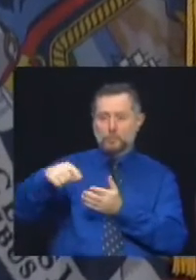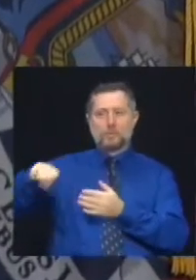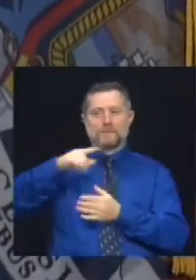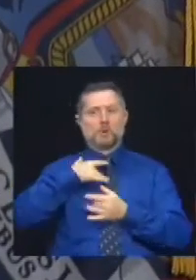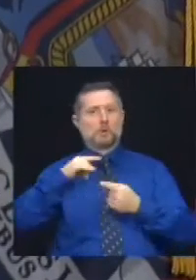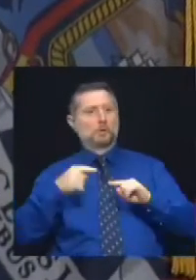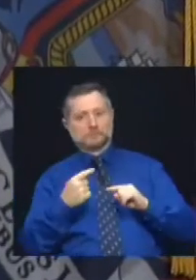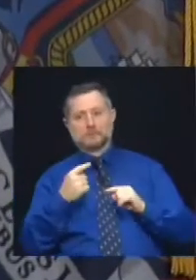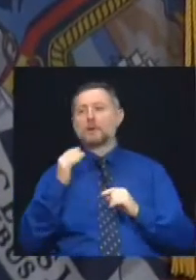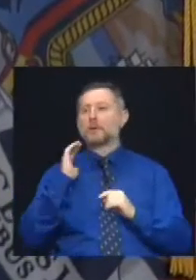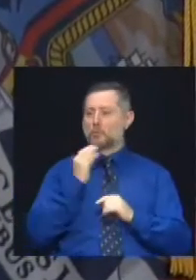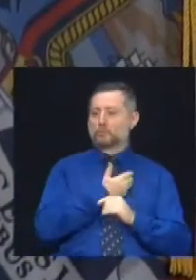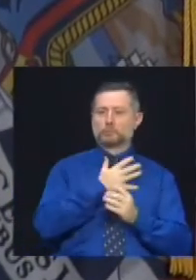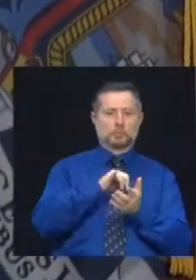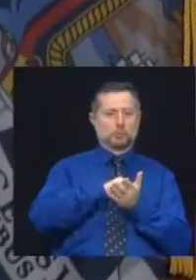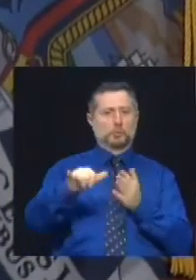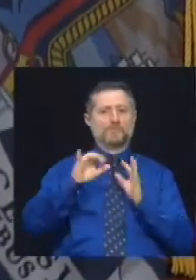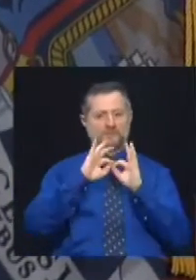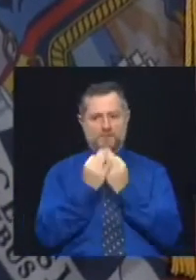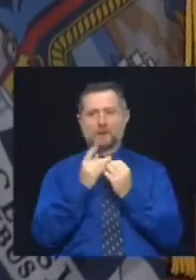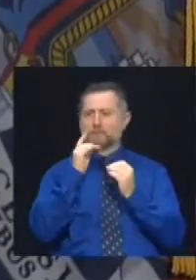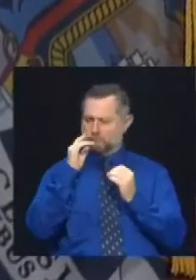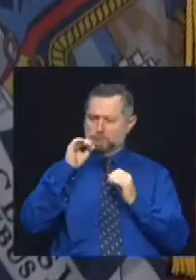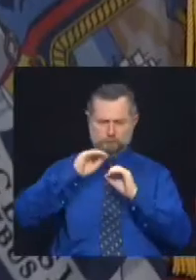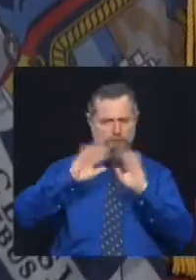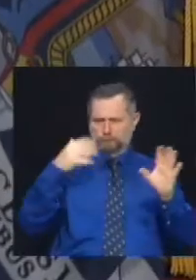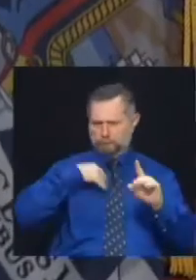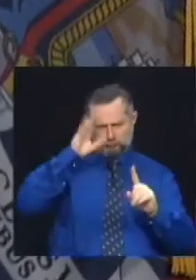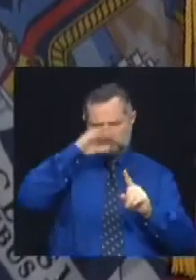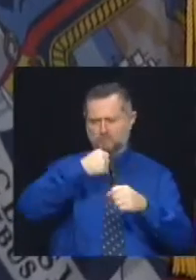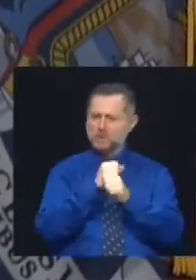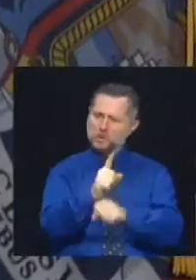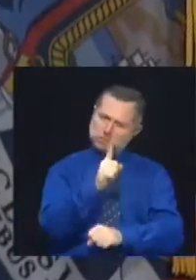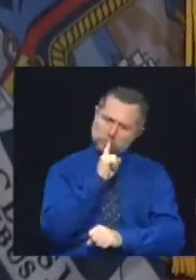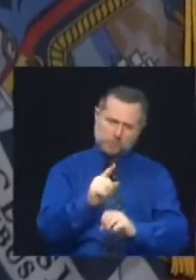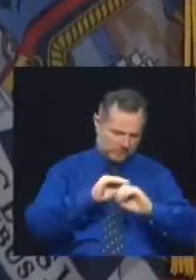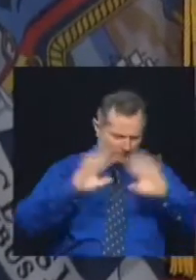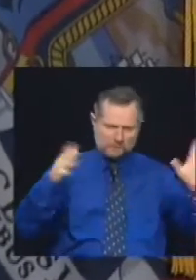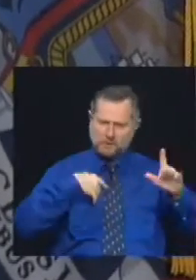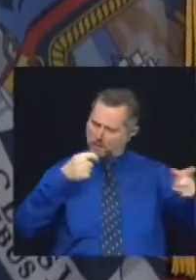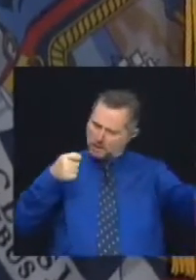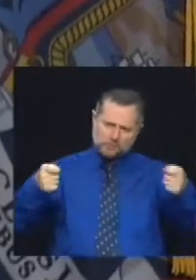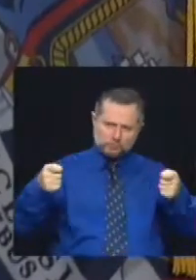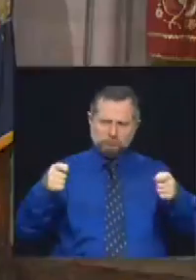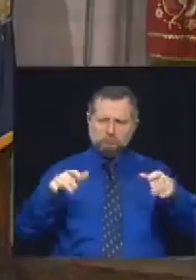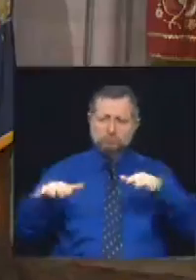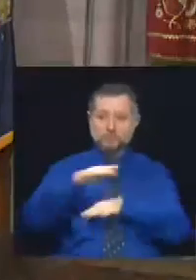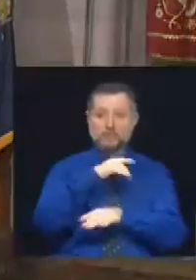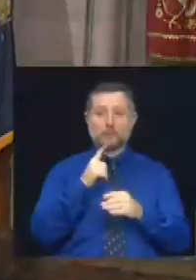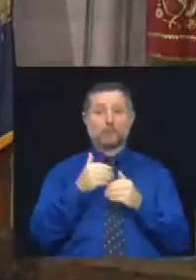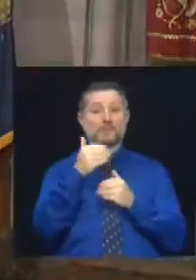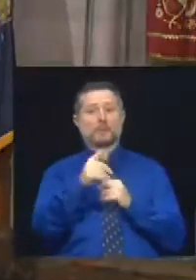make that very clear. So I'm making sure we deal with that. Bob McCarthy, Buffalo News.